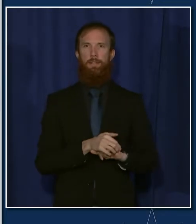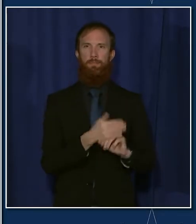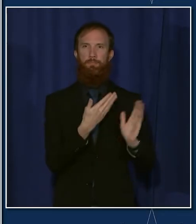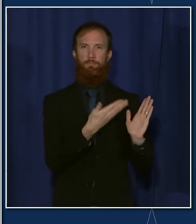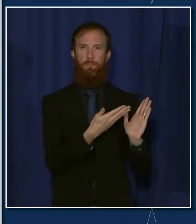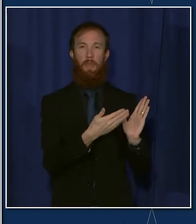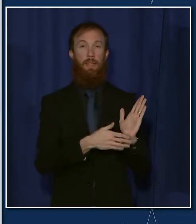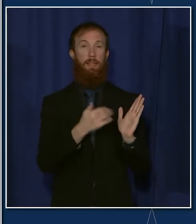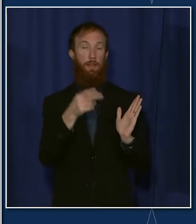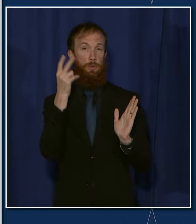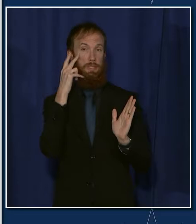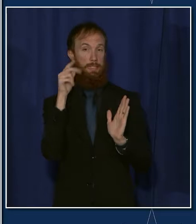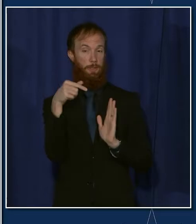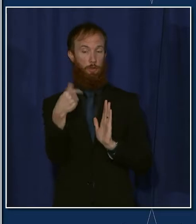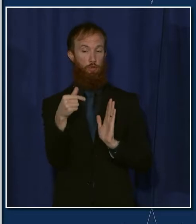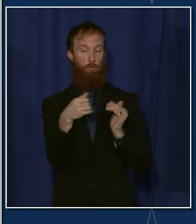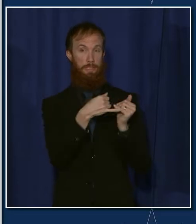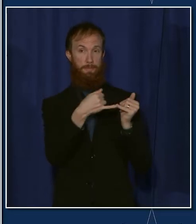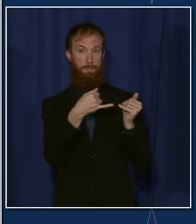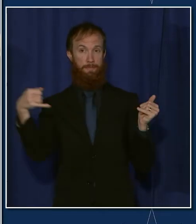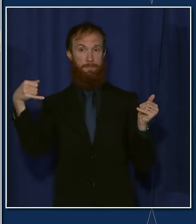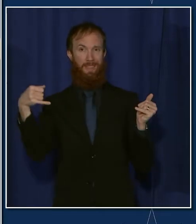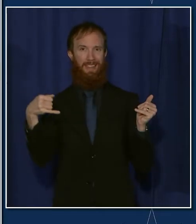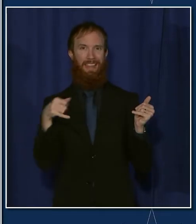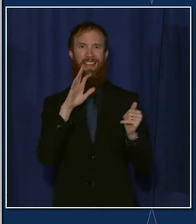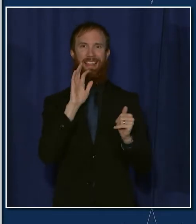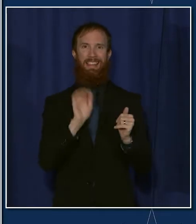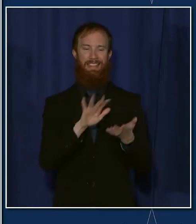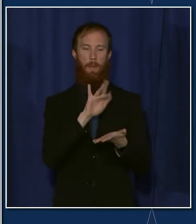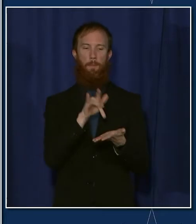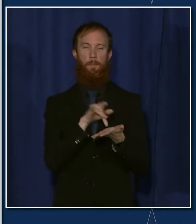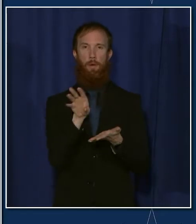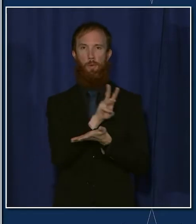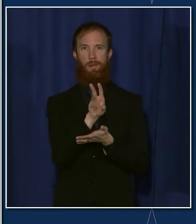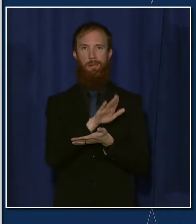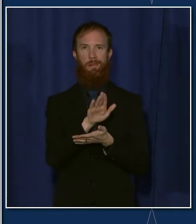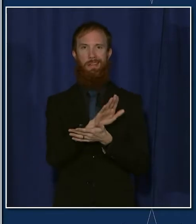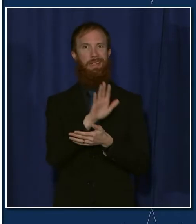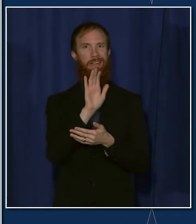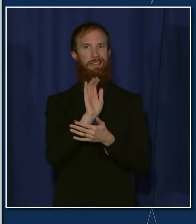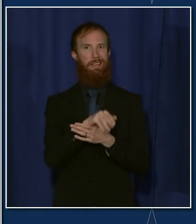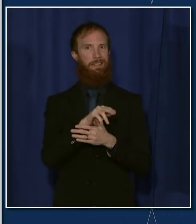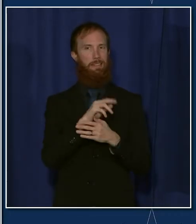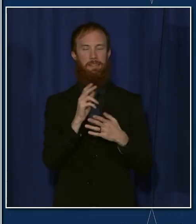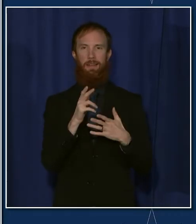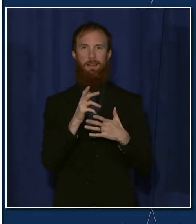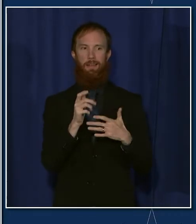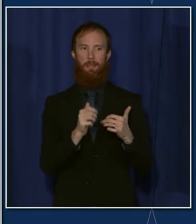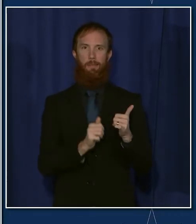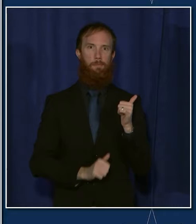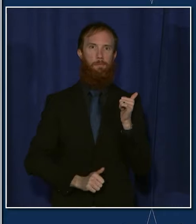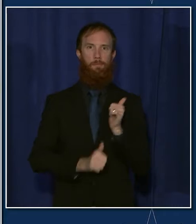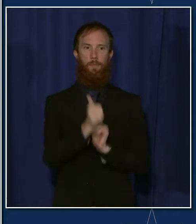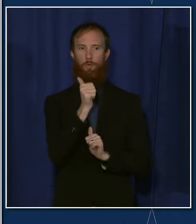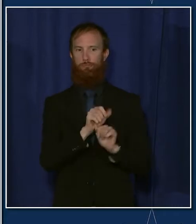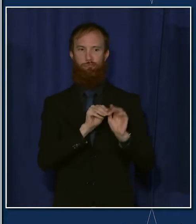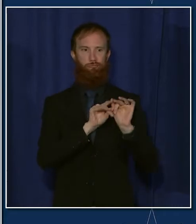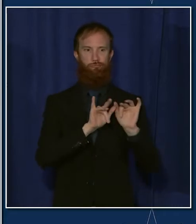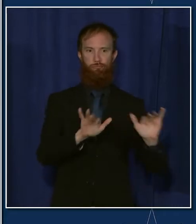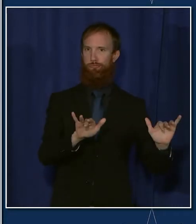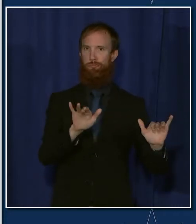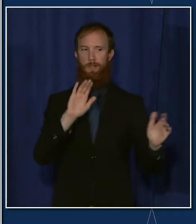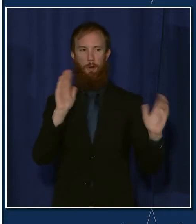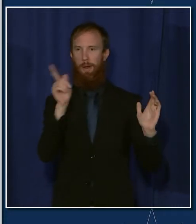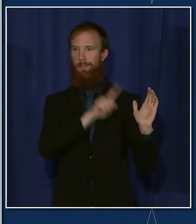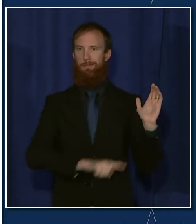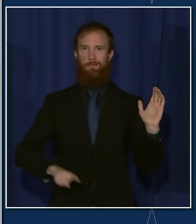right now in green here, the Midwest is seeing the highest average daily COVID case rate in the U.S. All